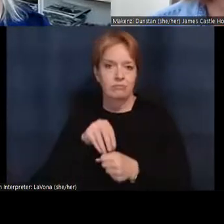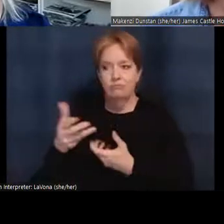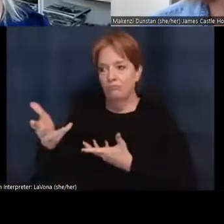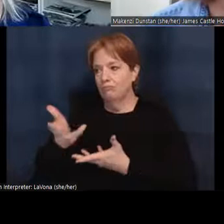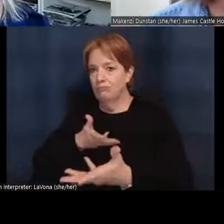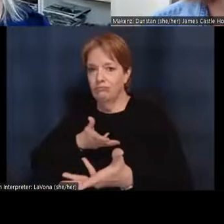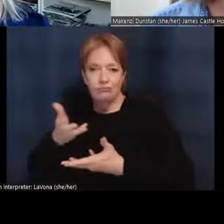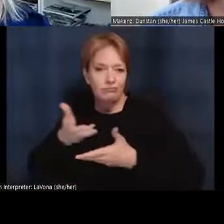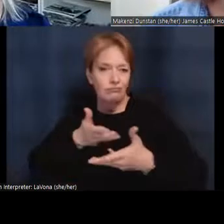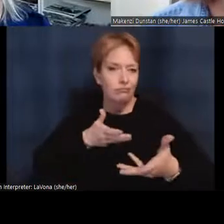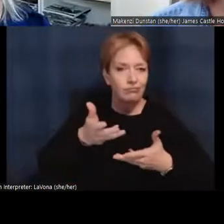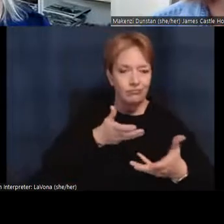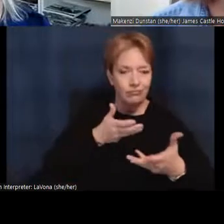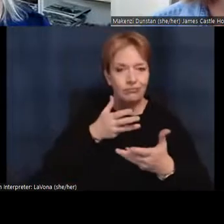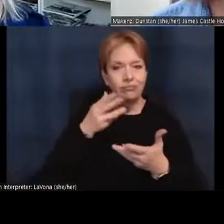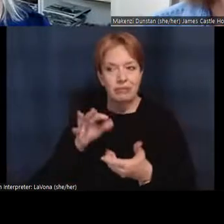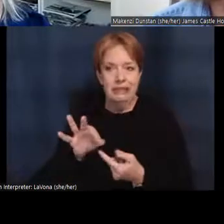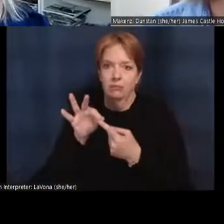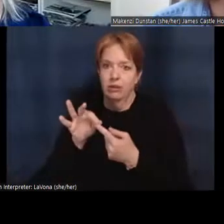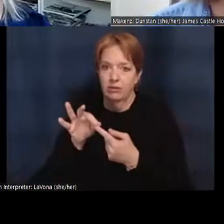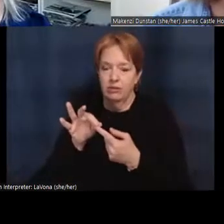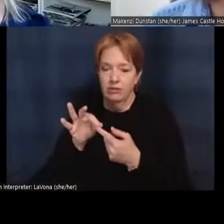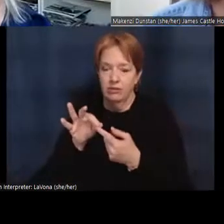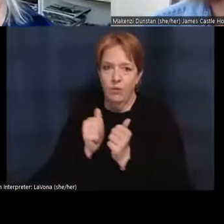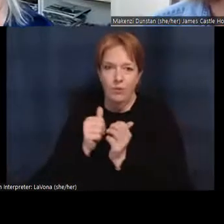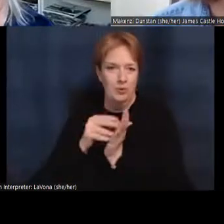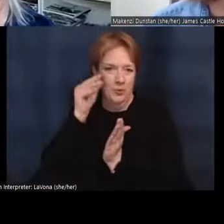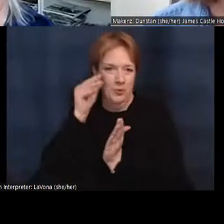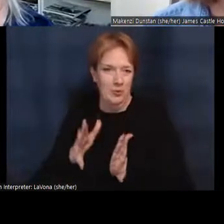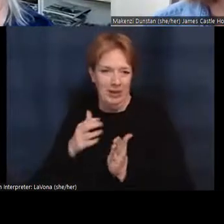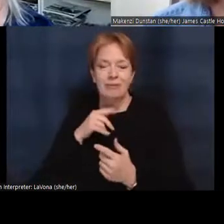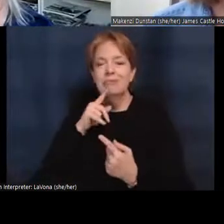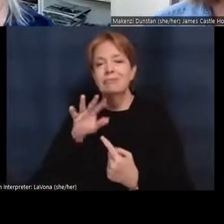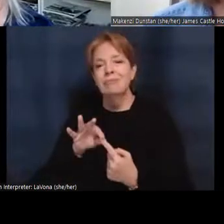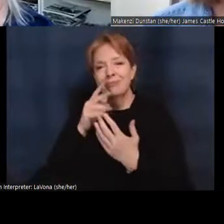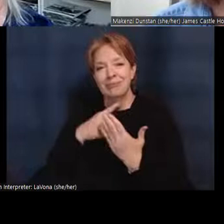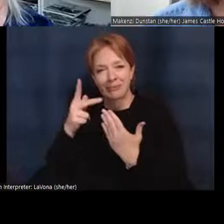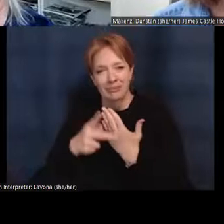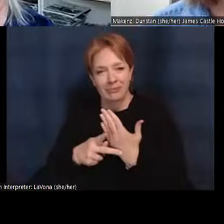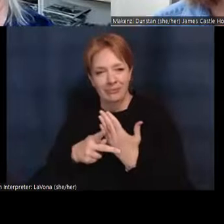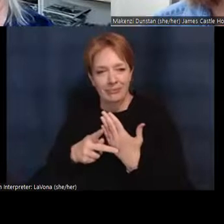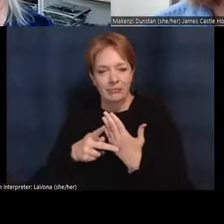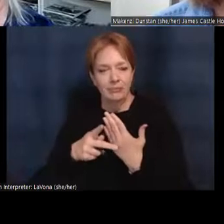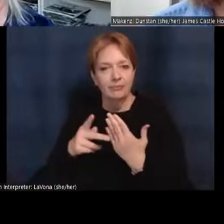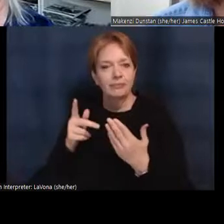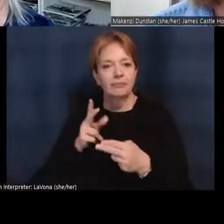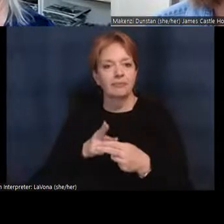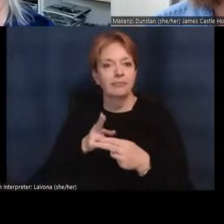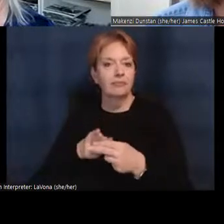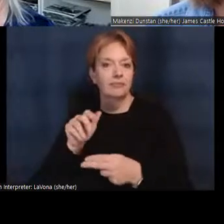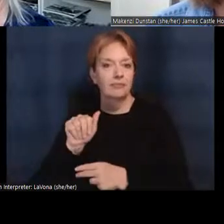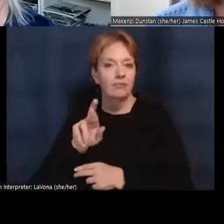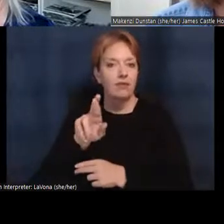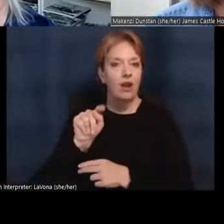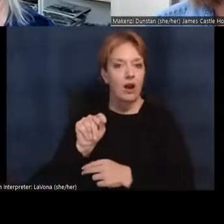in the community, and especially with students, and a very special program that we have in particular called Art, Music,